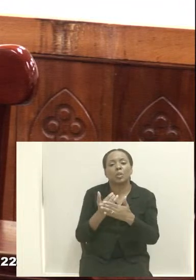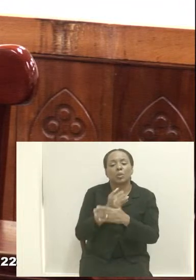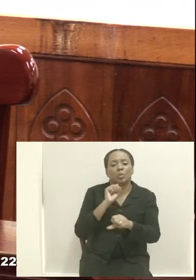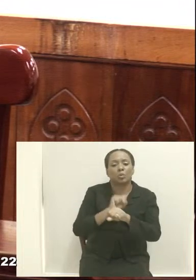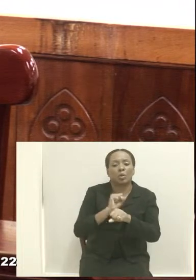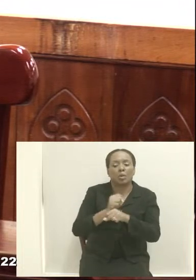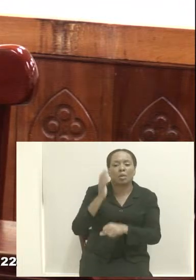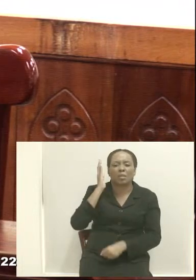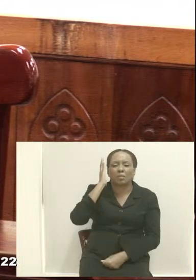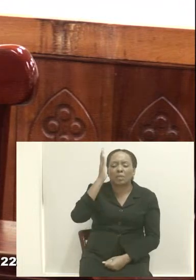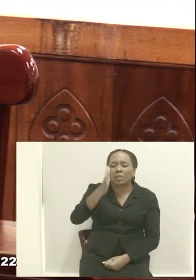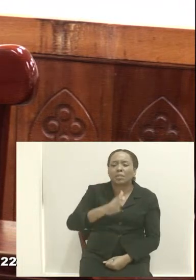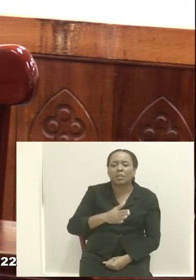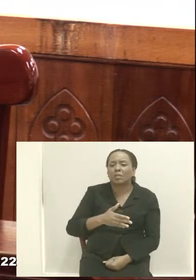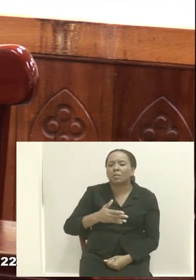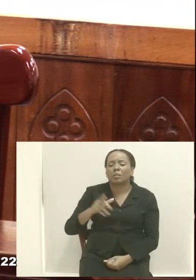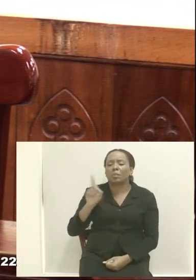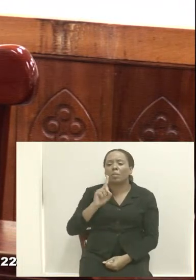question.